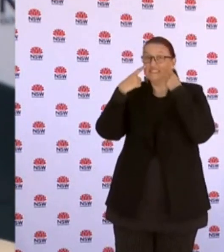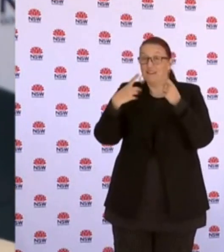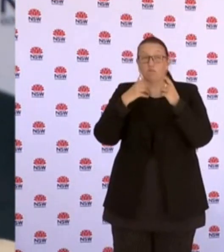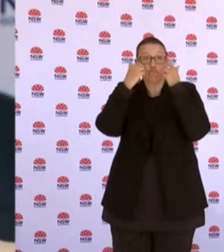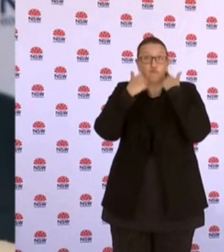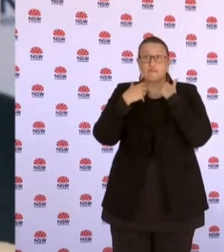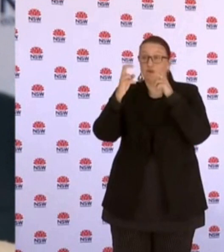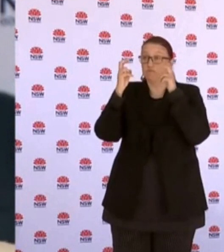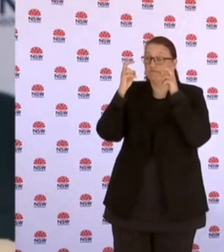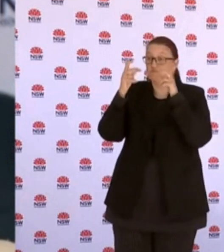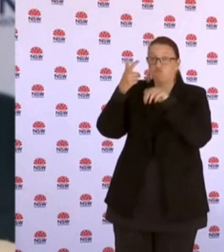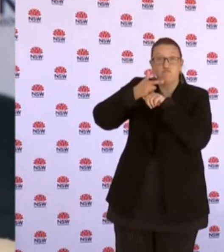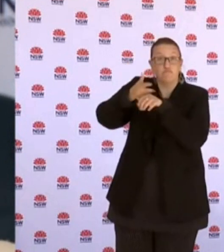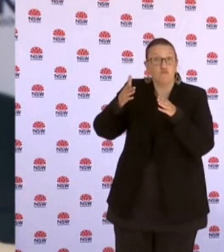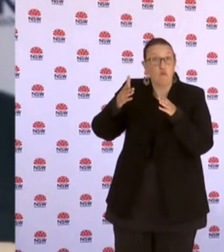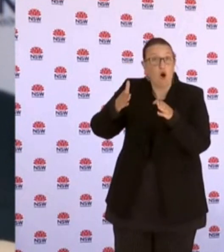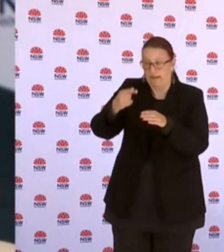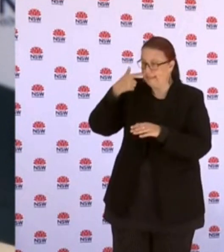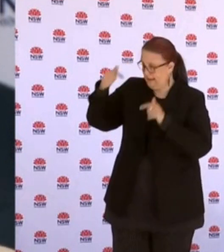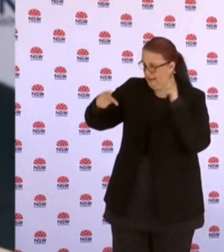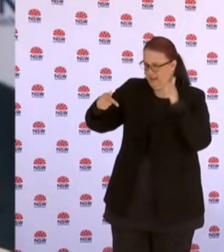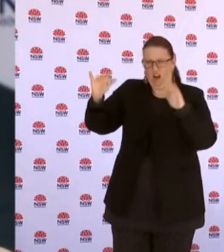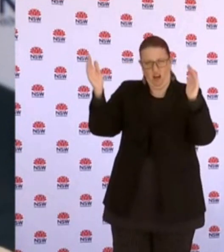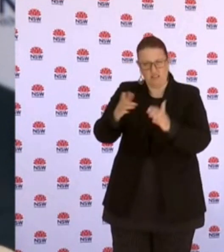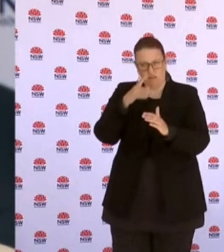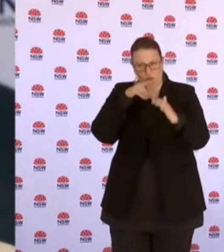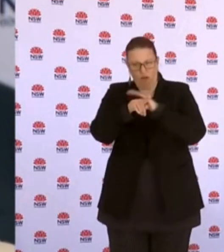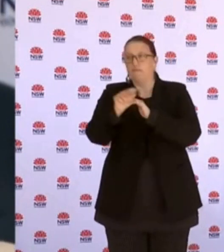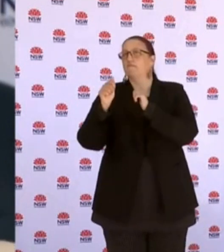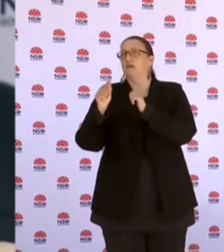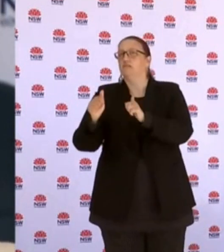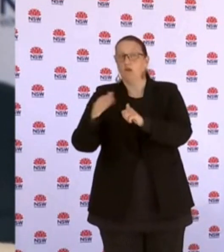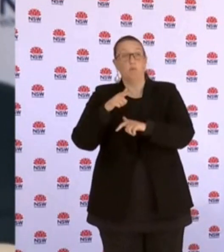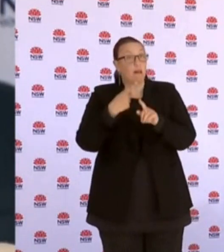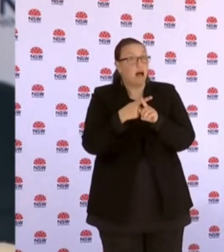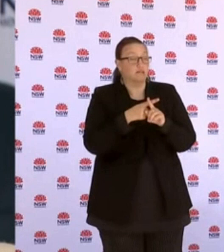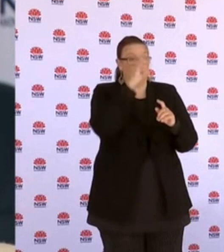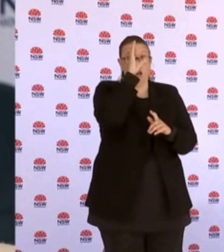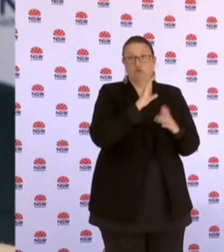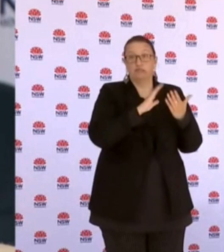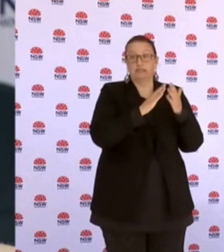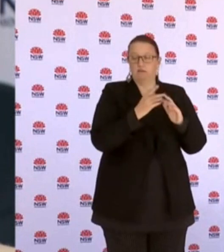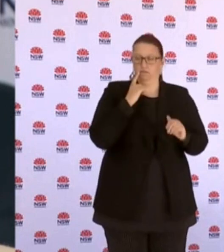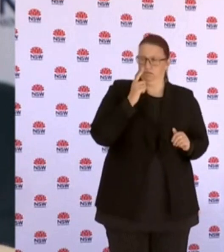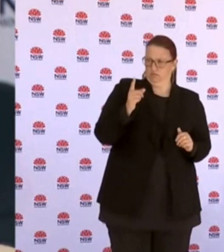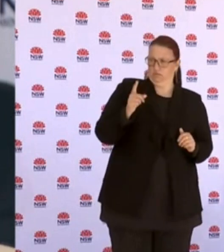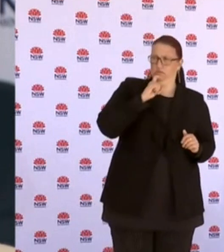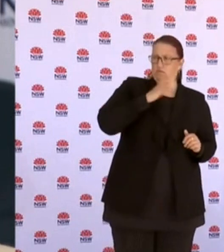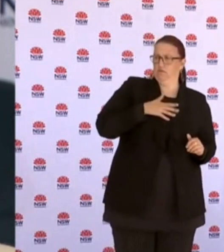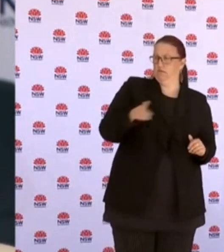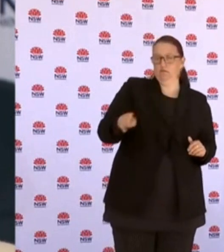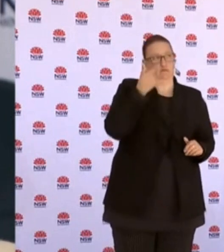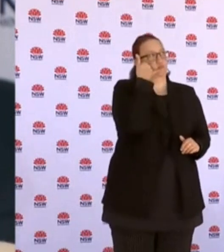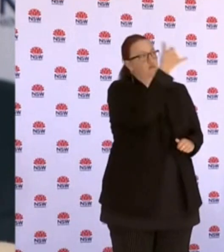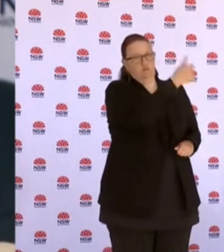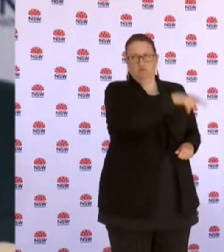and respond if somebody who's not supposed to be in their community is in their community. But I will also ask Deputy Commissioner Warboys to comment on